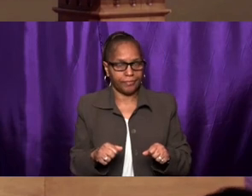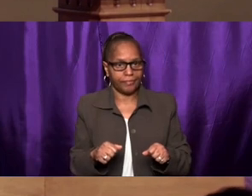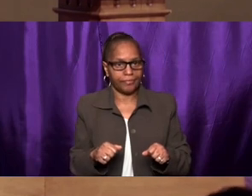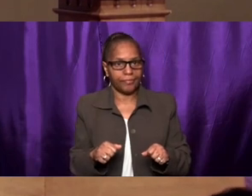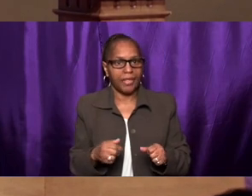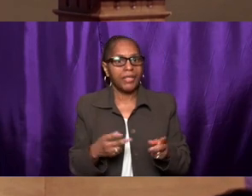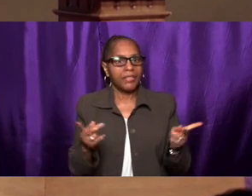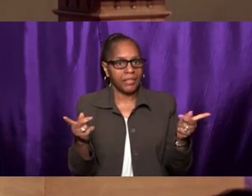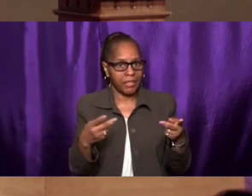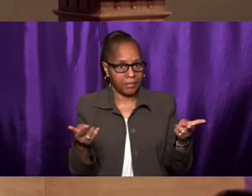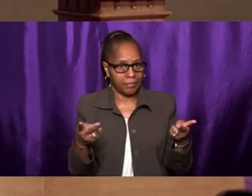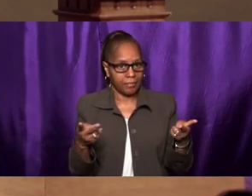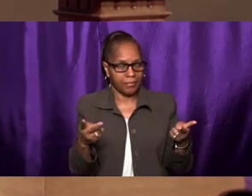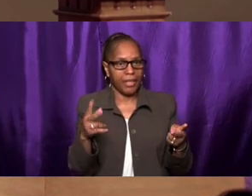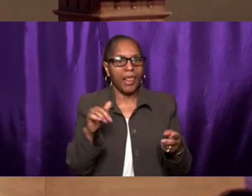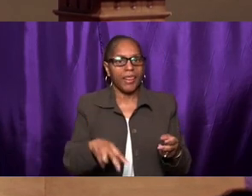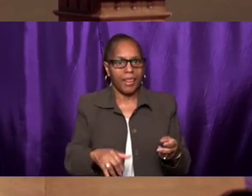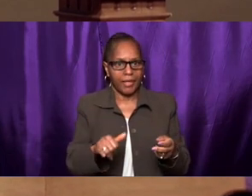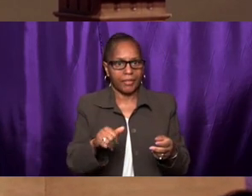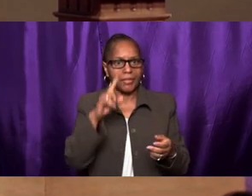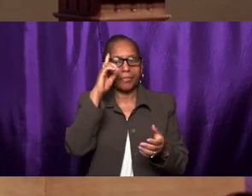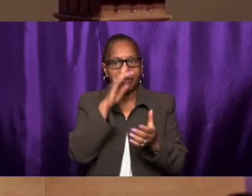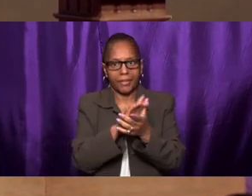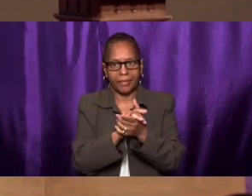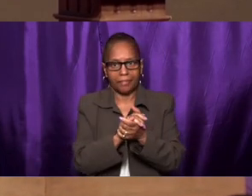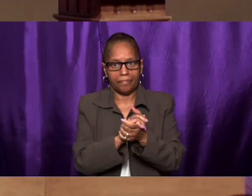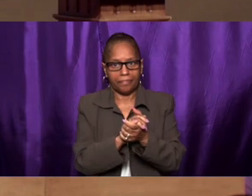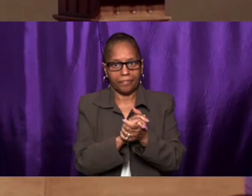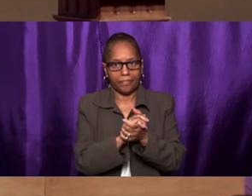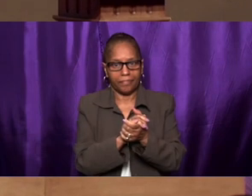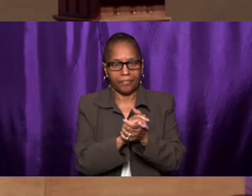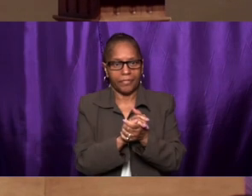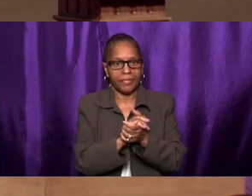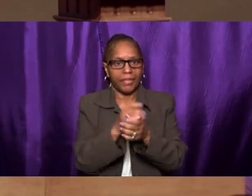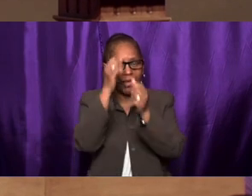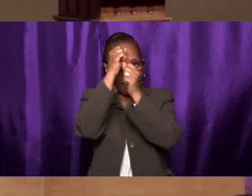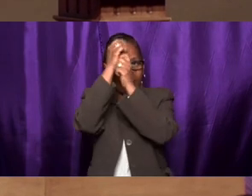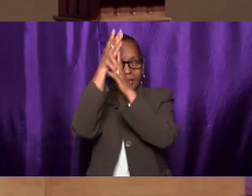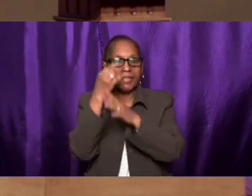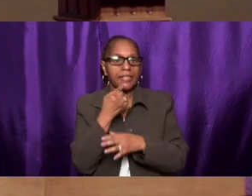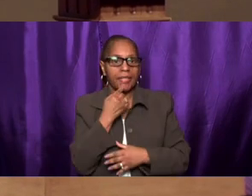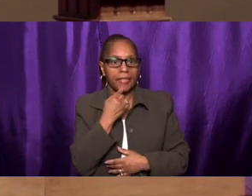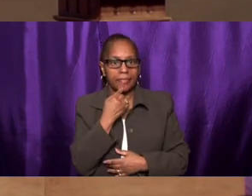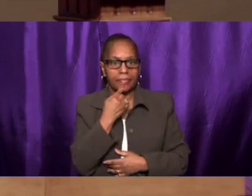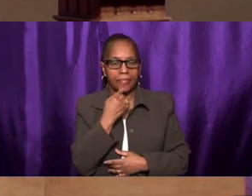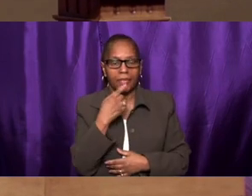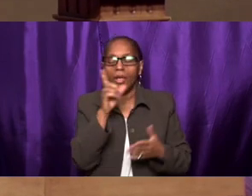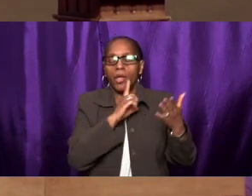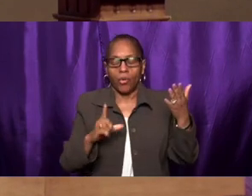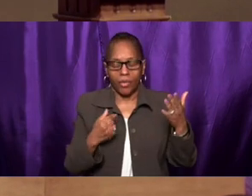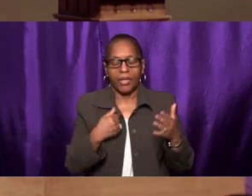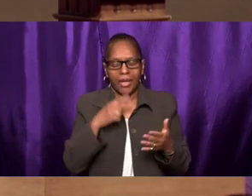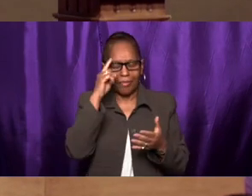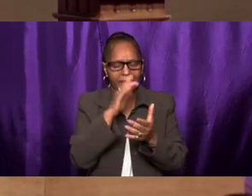to him that believe. Straightway, Daddy said, Lord, I